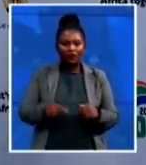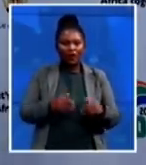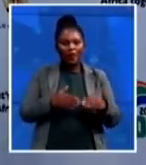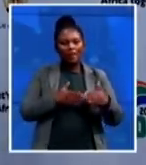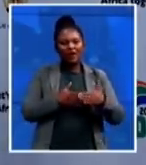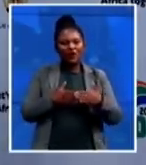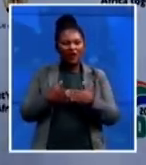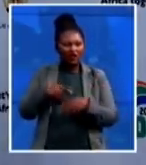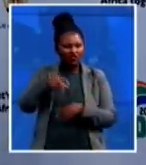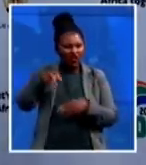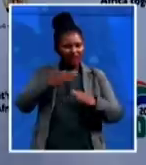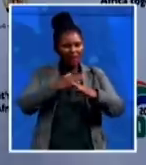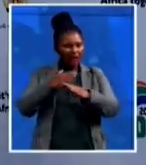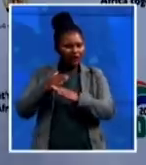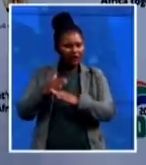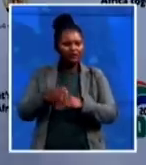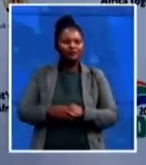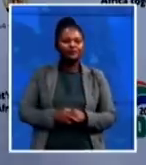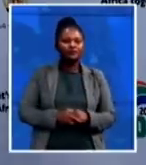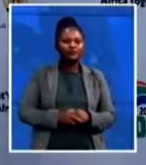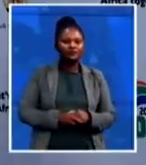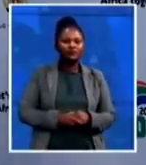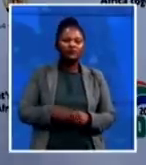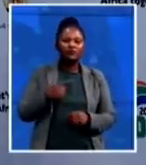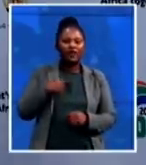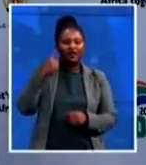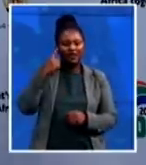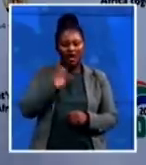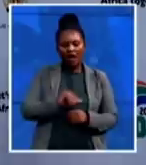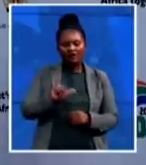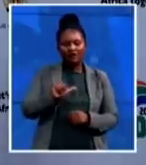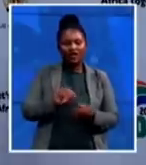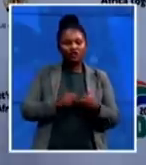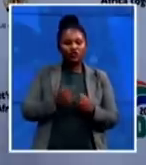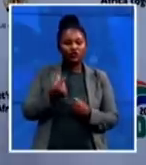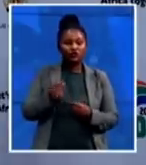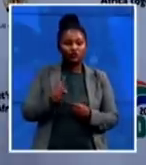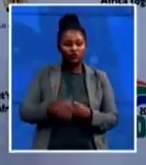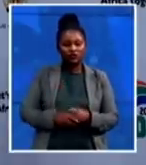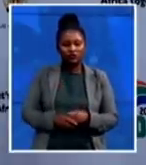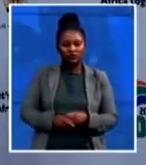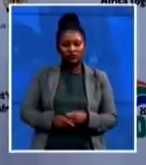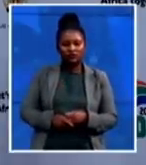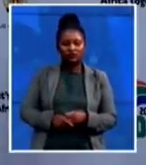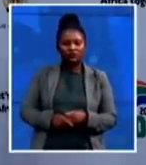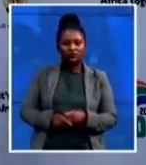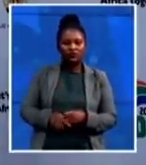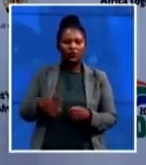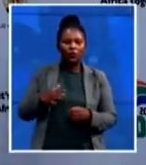in my view, is trying to do is to bring sanity in the minds